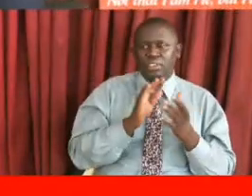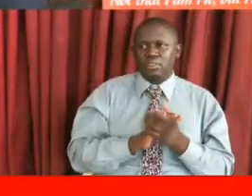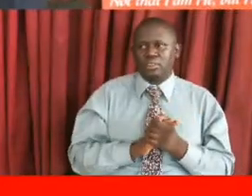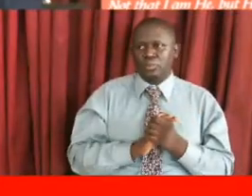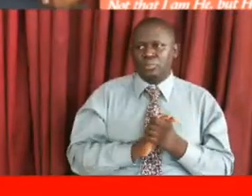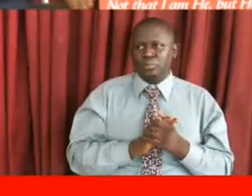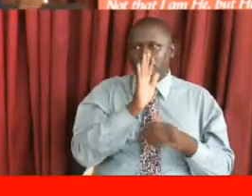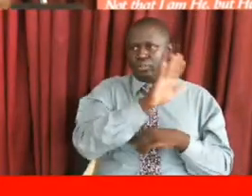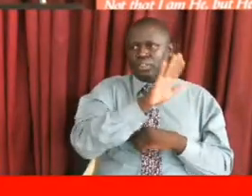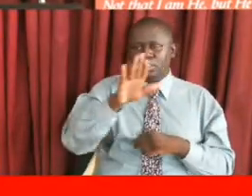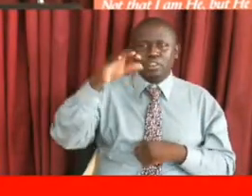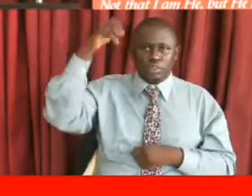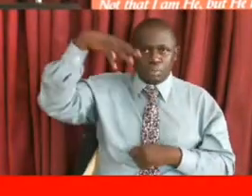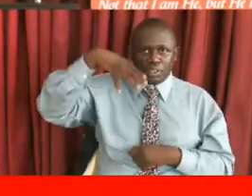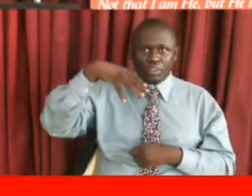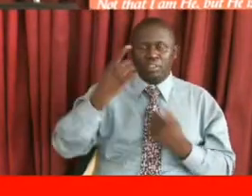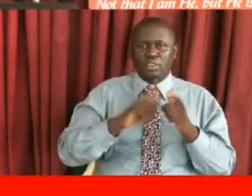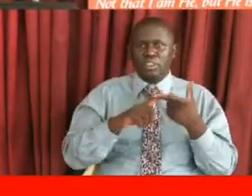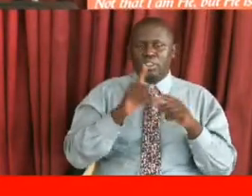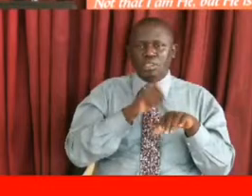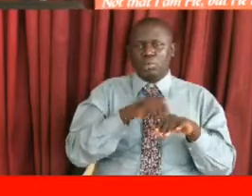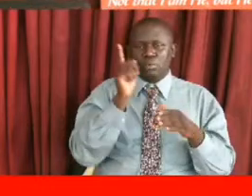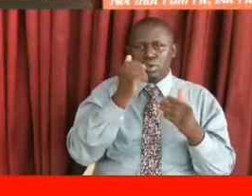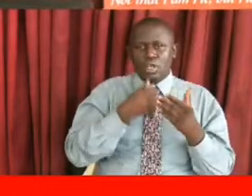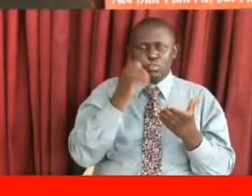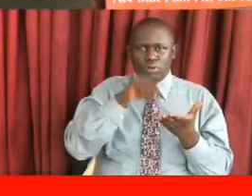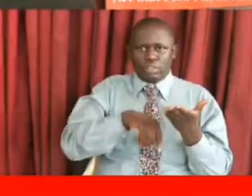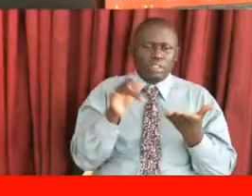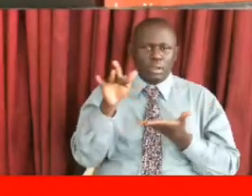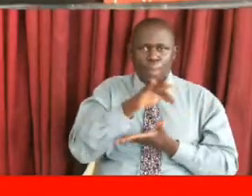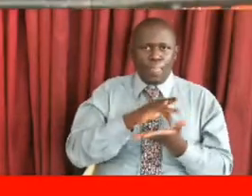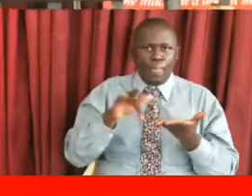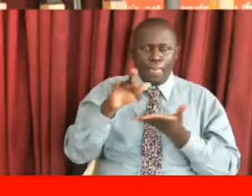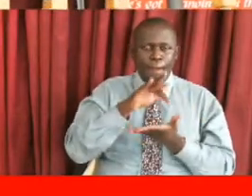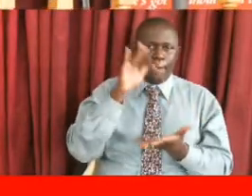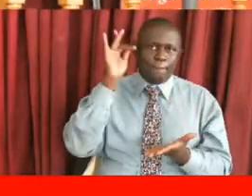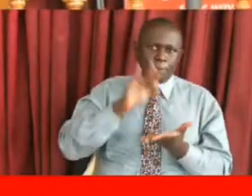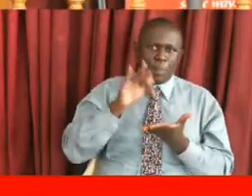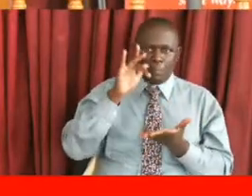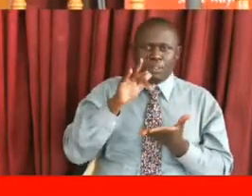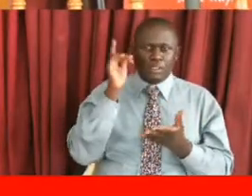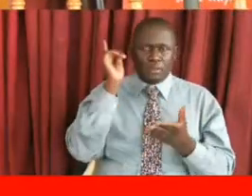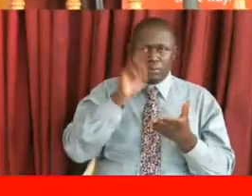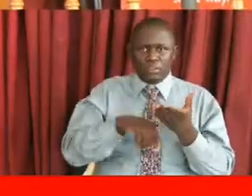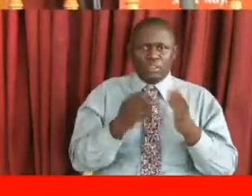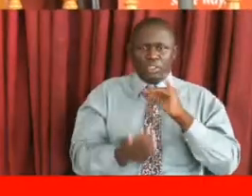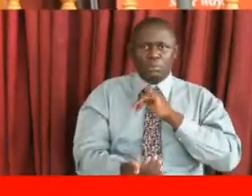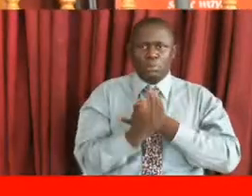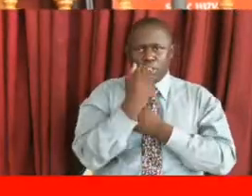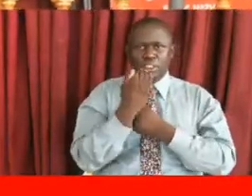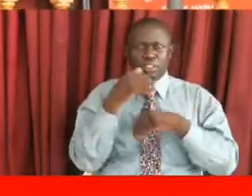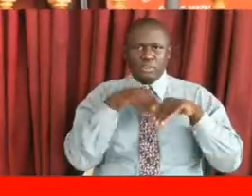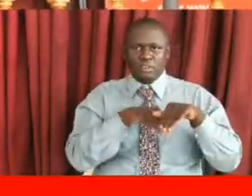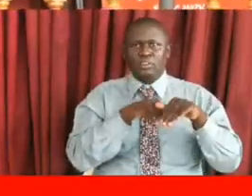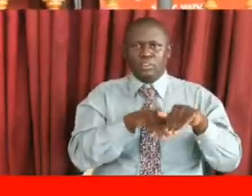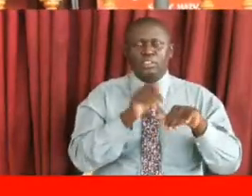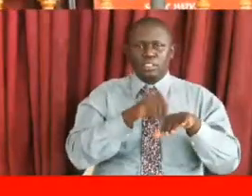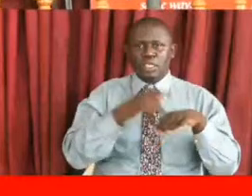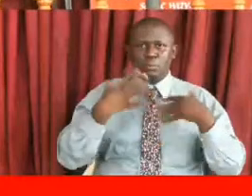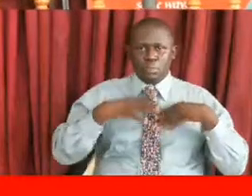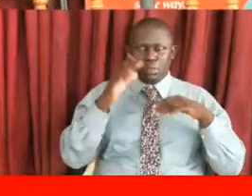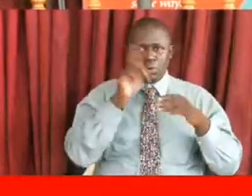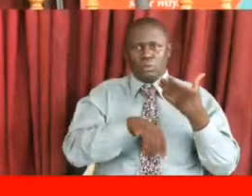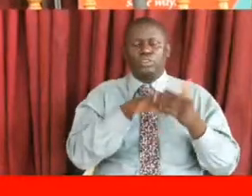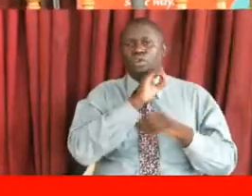presence when you would play a tape in your car morning traffic jam when others are complaining of